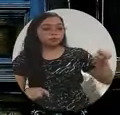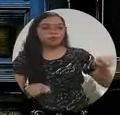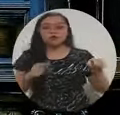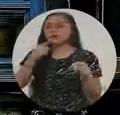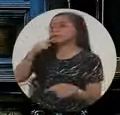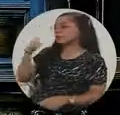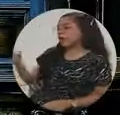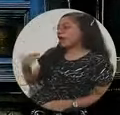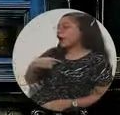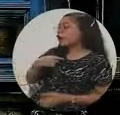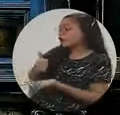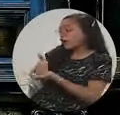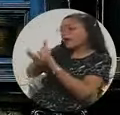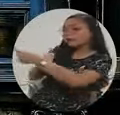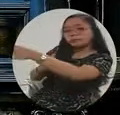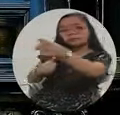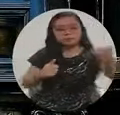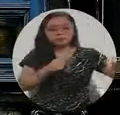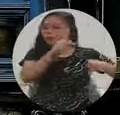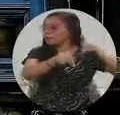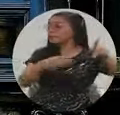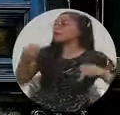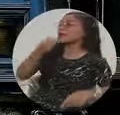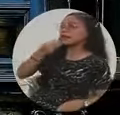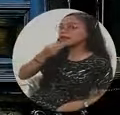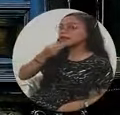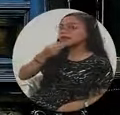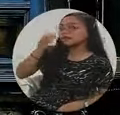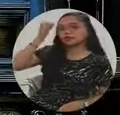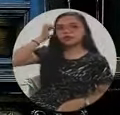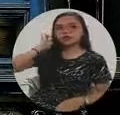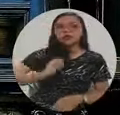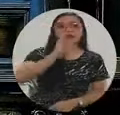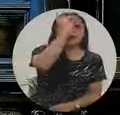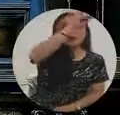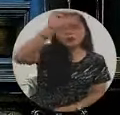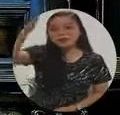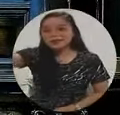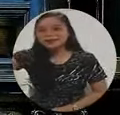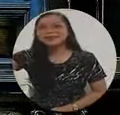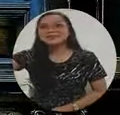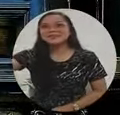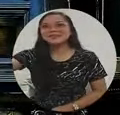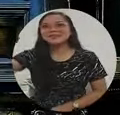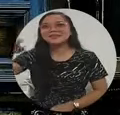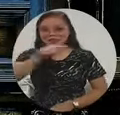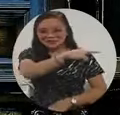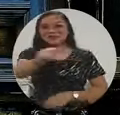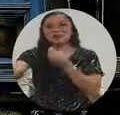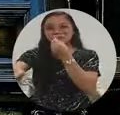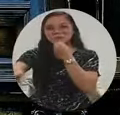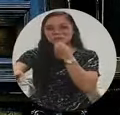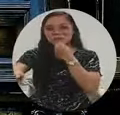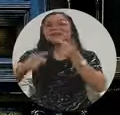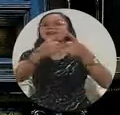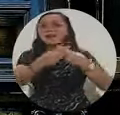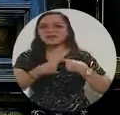eat. And we are committed, my wife and I, we are committed to the Lord. We are committing this business to the Lord. And we are